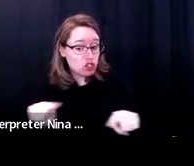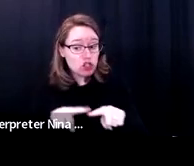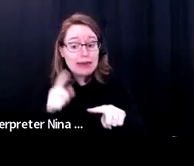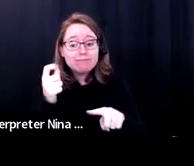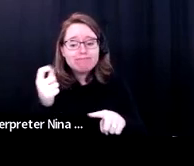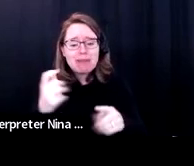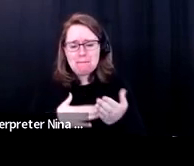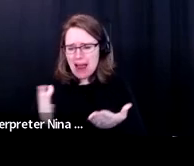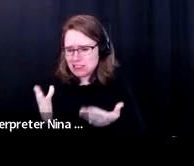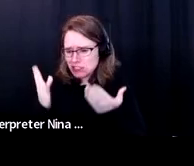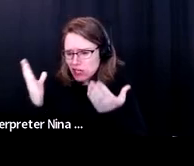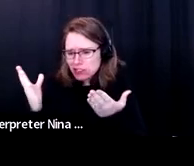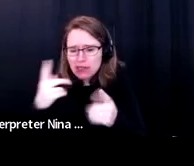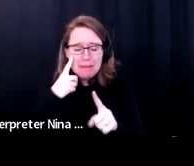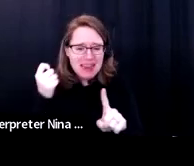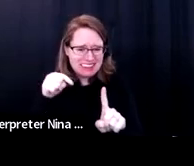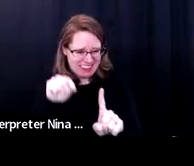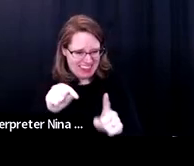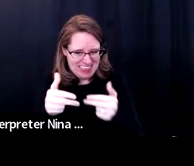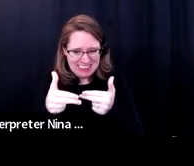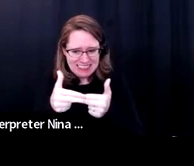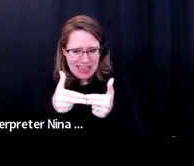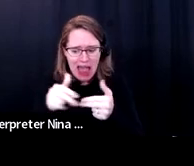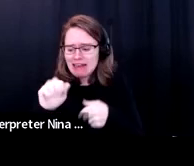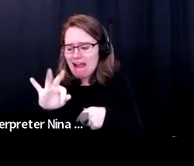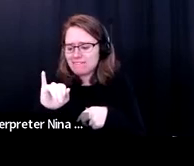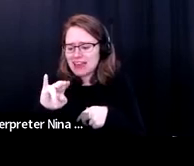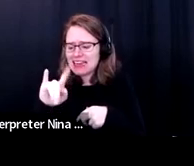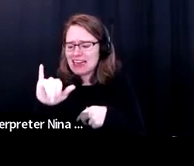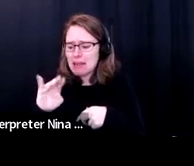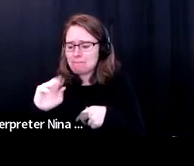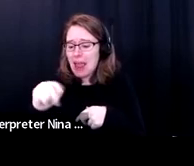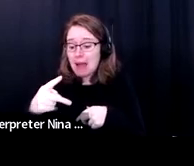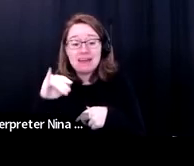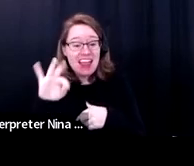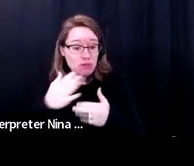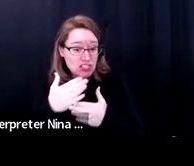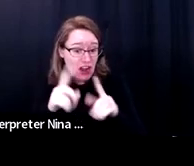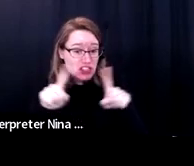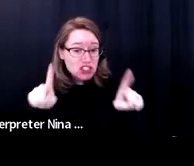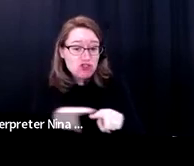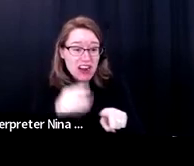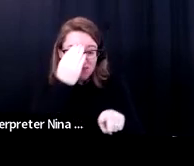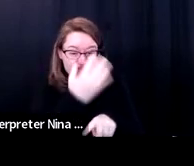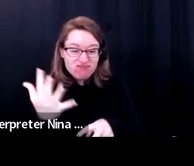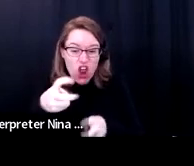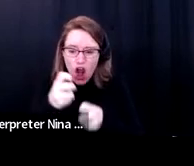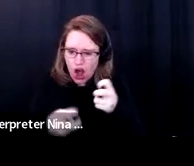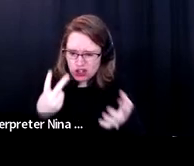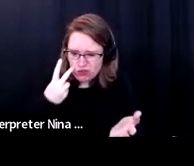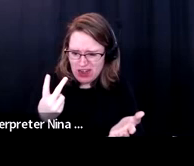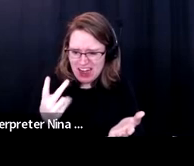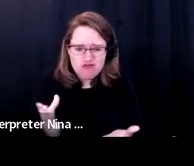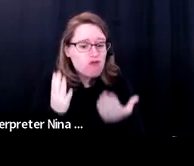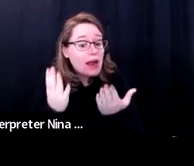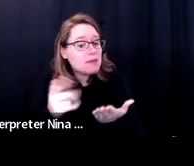because this particular slide in the affinity mapping, if we share the screen, it's really hard to read. And so if you use the link instead, it's